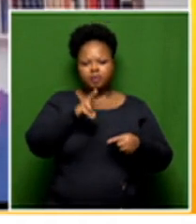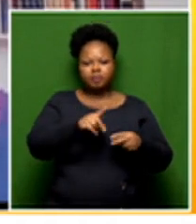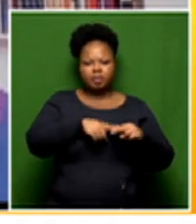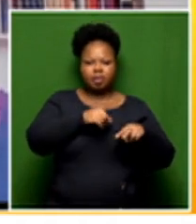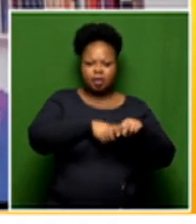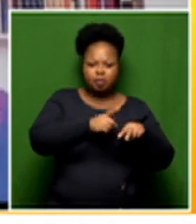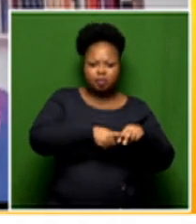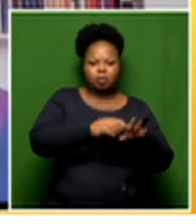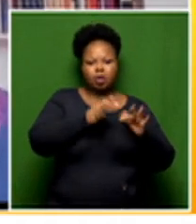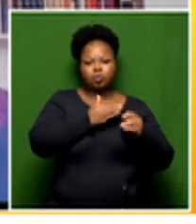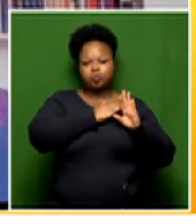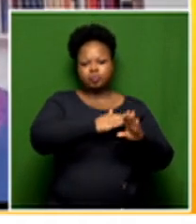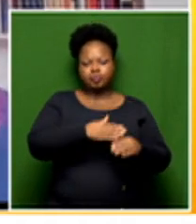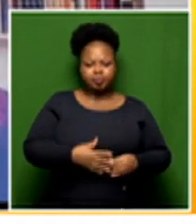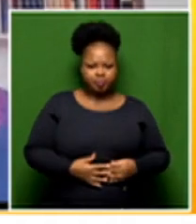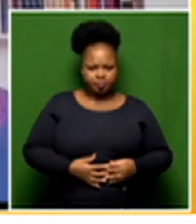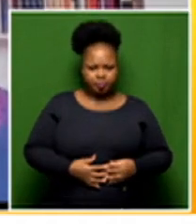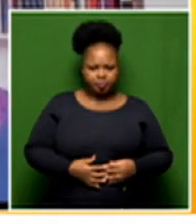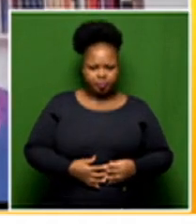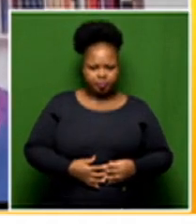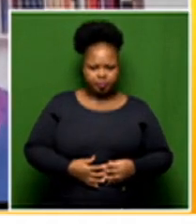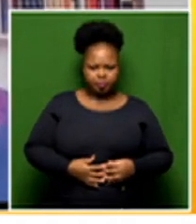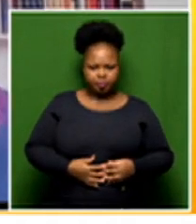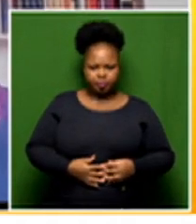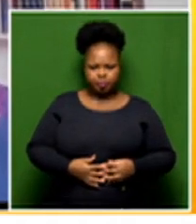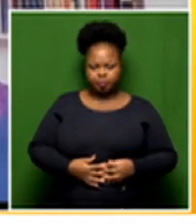and prevention overall?